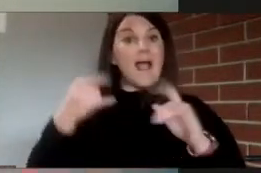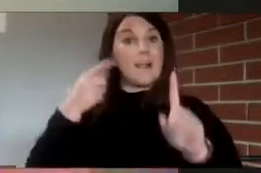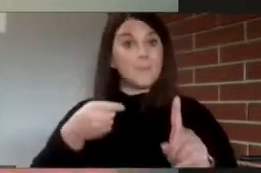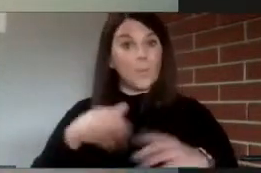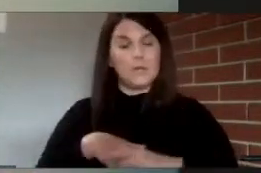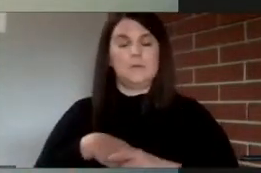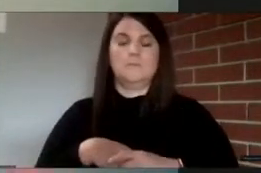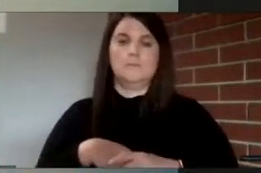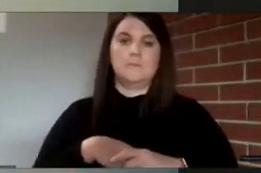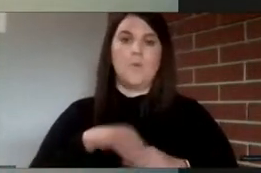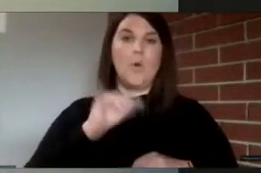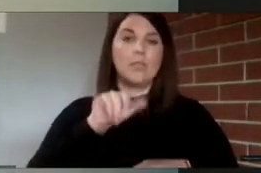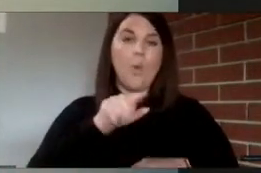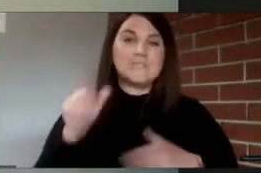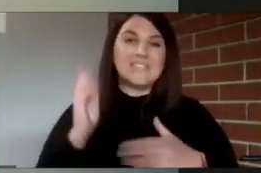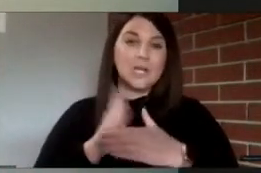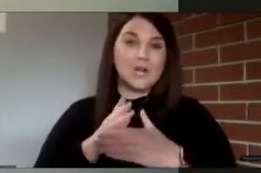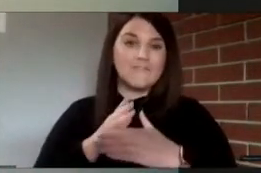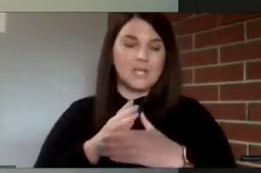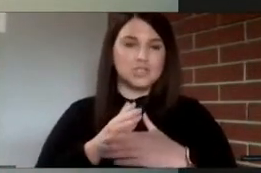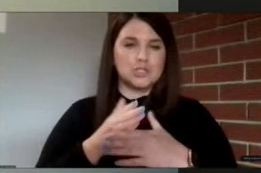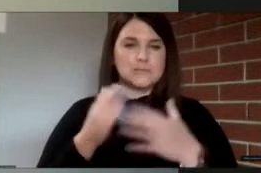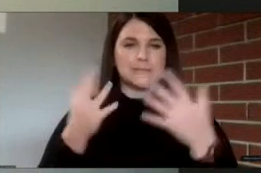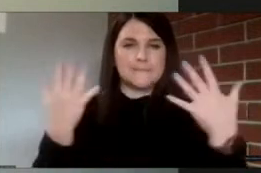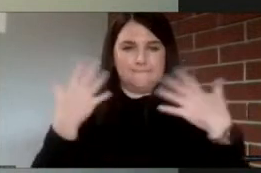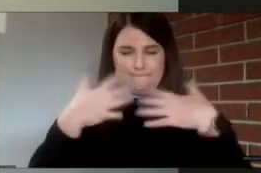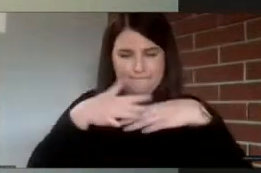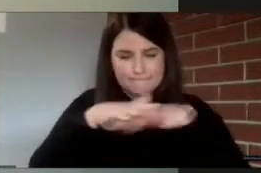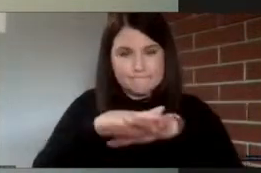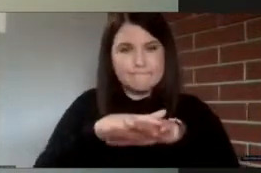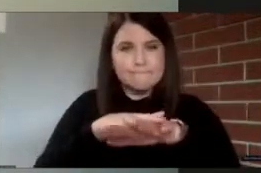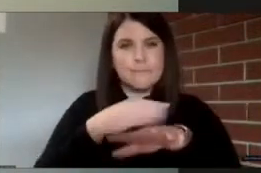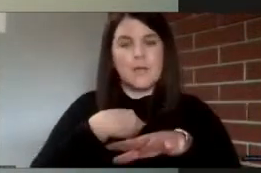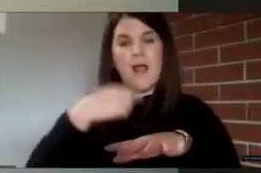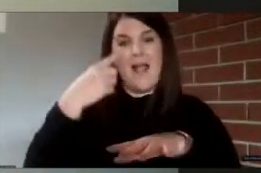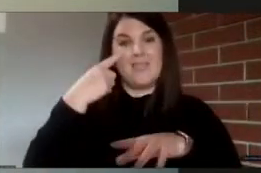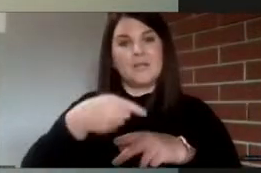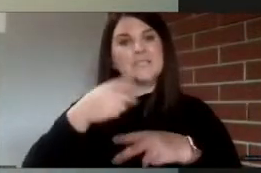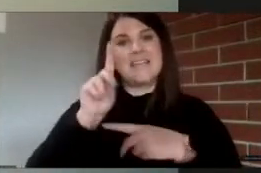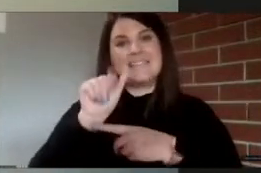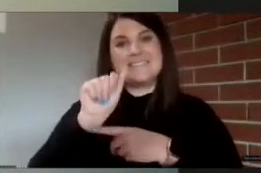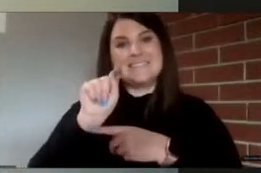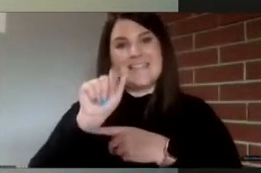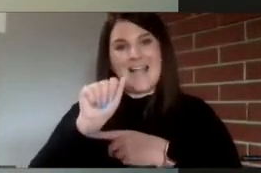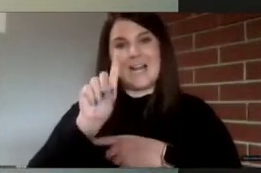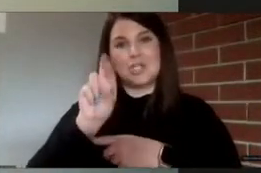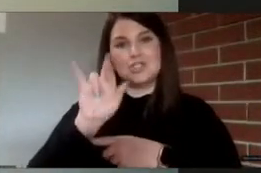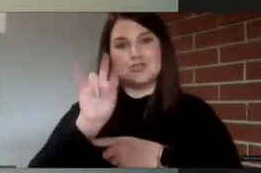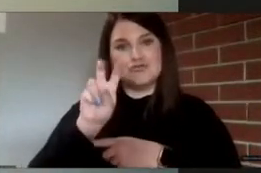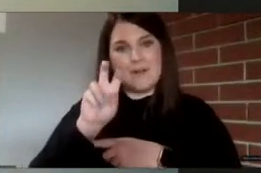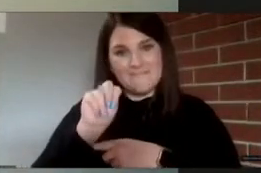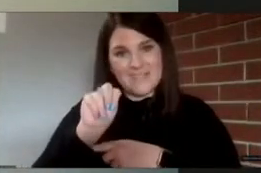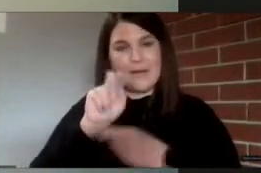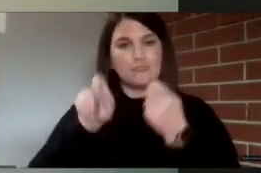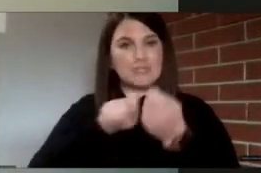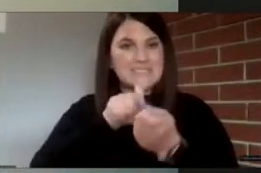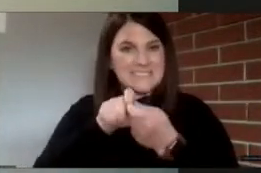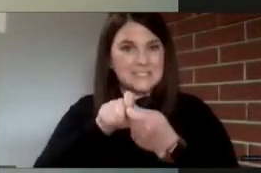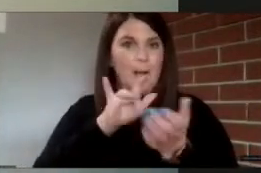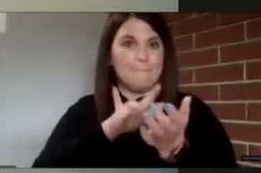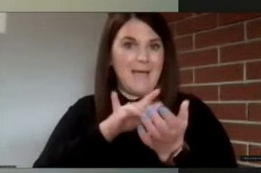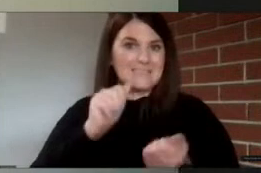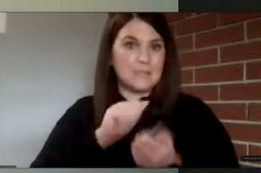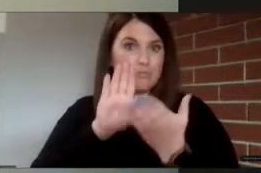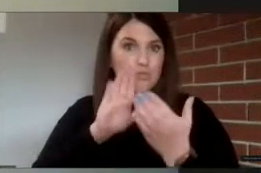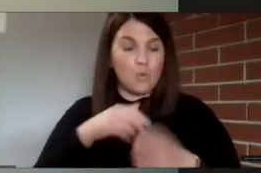these interventions feed together into what I think are a data-driven precision medicine approach. We can, at this